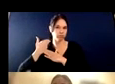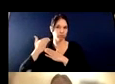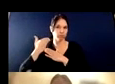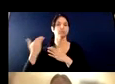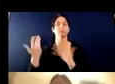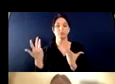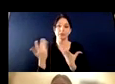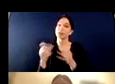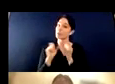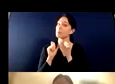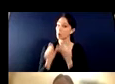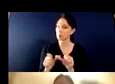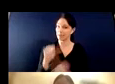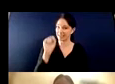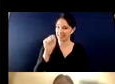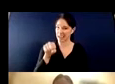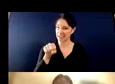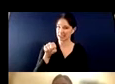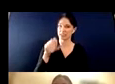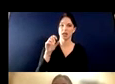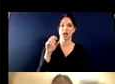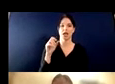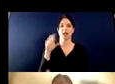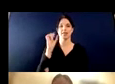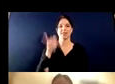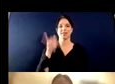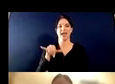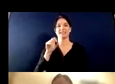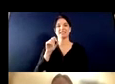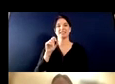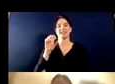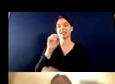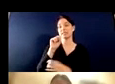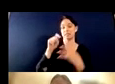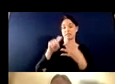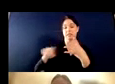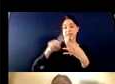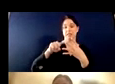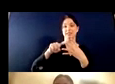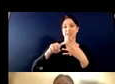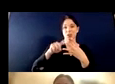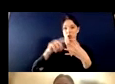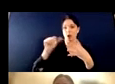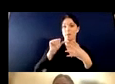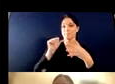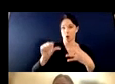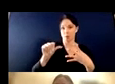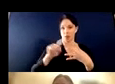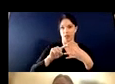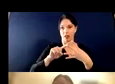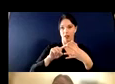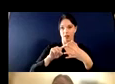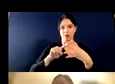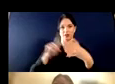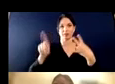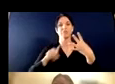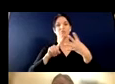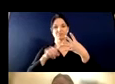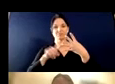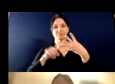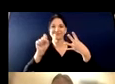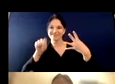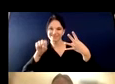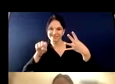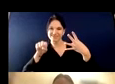It is permanent. The sensory neural part of the hearing, of a mixed hearing difference, is permanent, but the